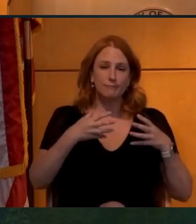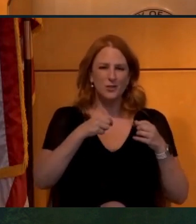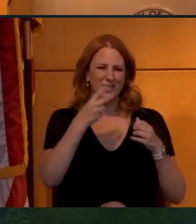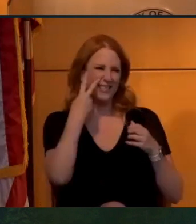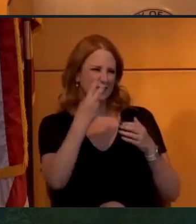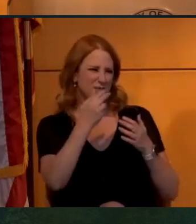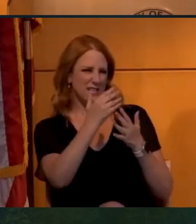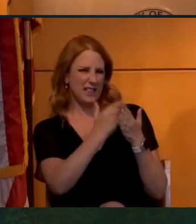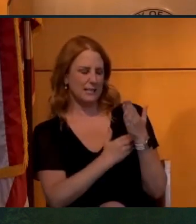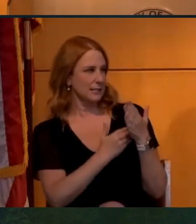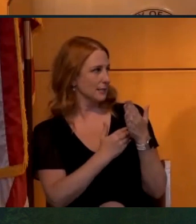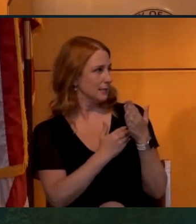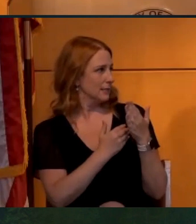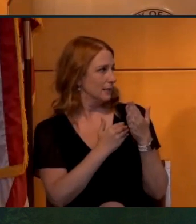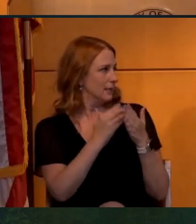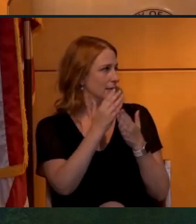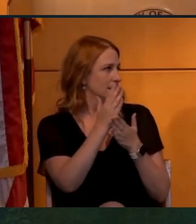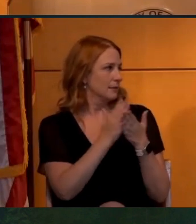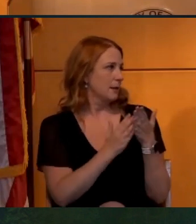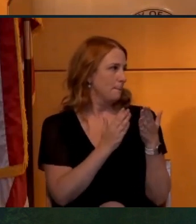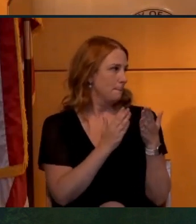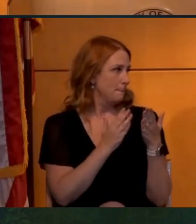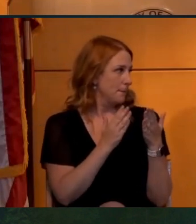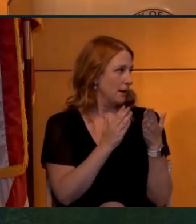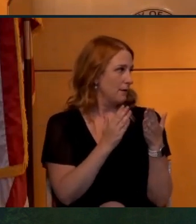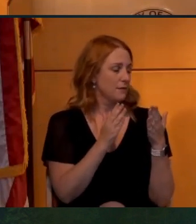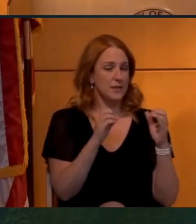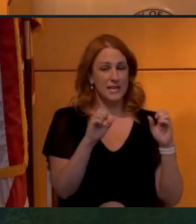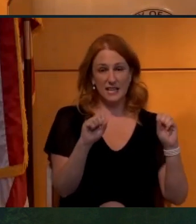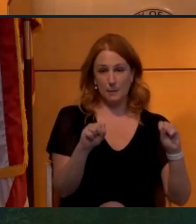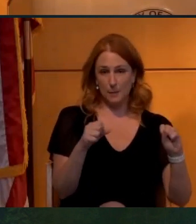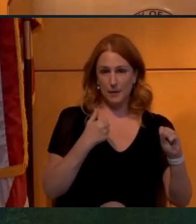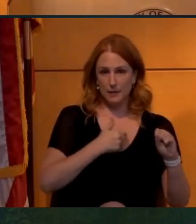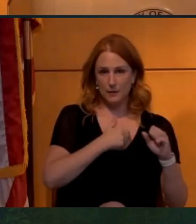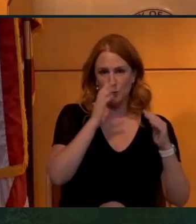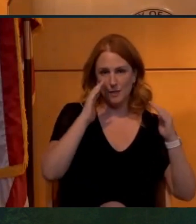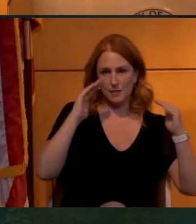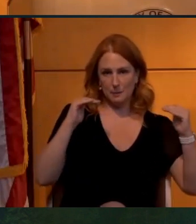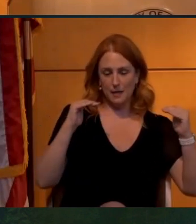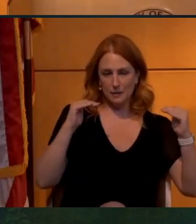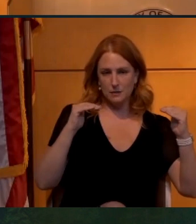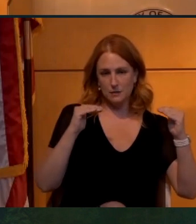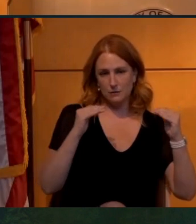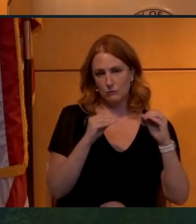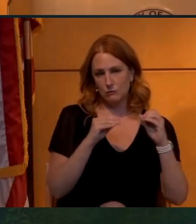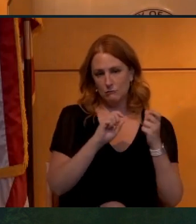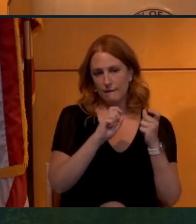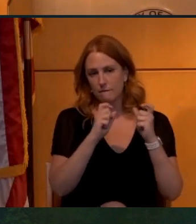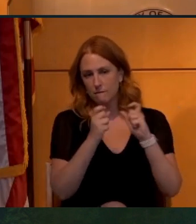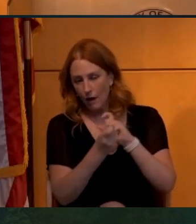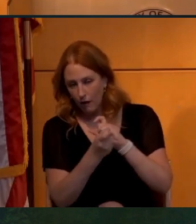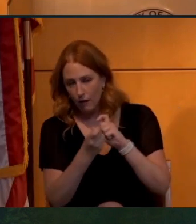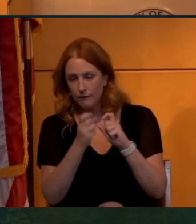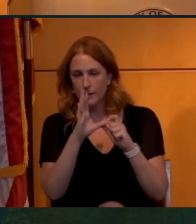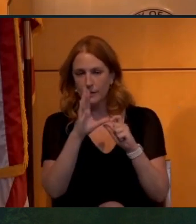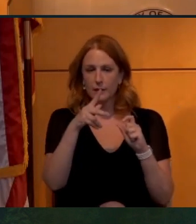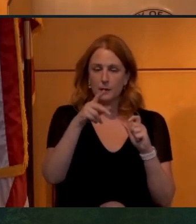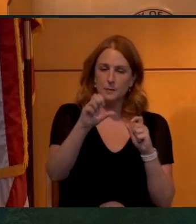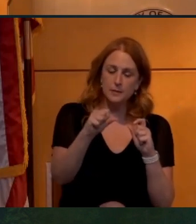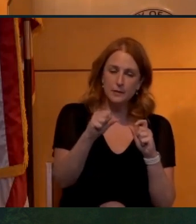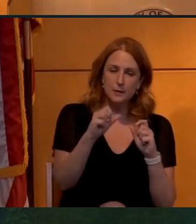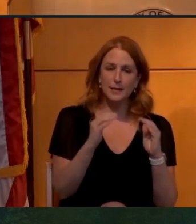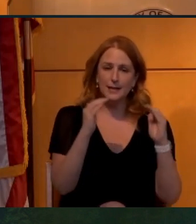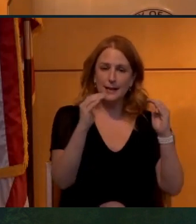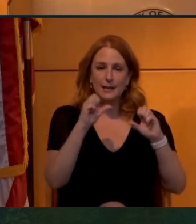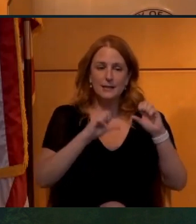list on the side there of some of the capabilities that we expect to evolve within CLIPS that can help enhance science return. We've